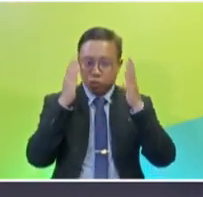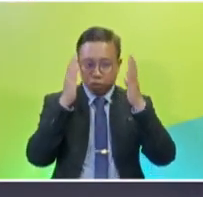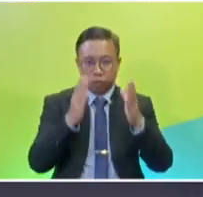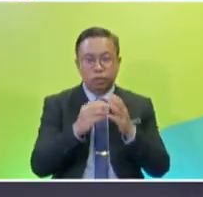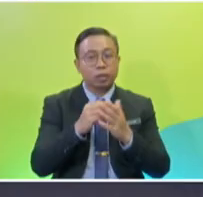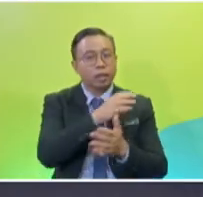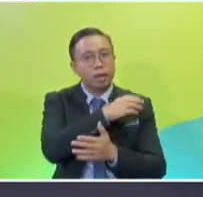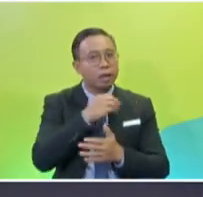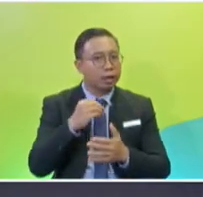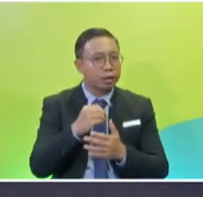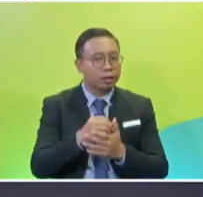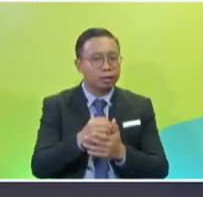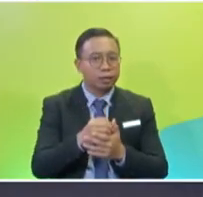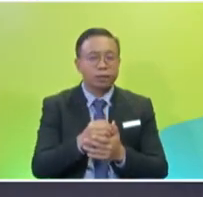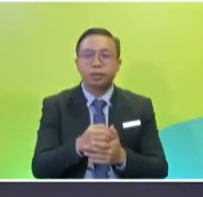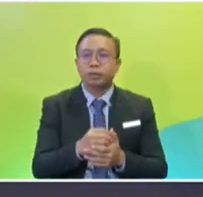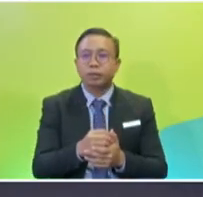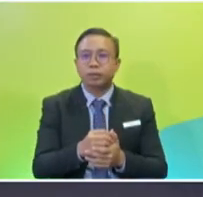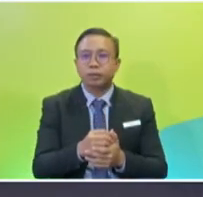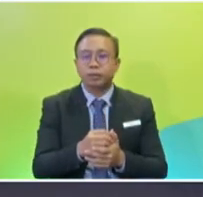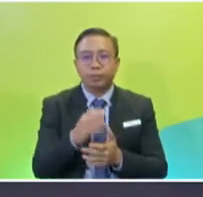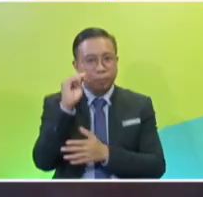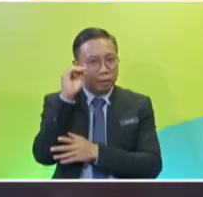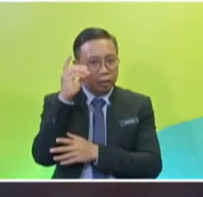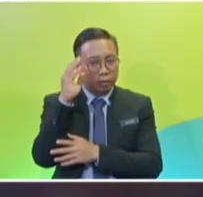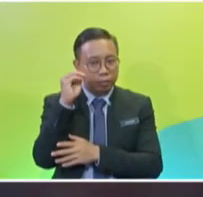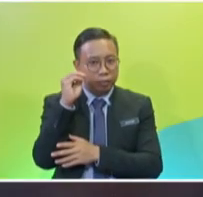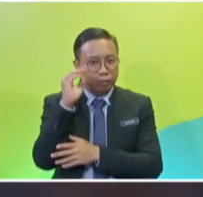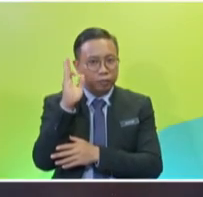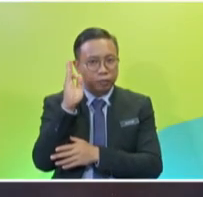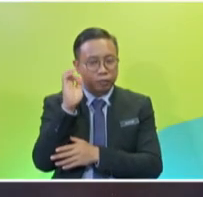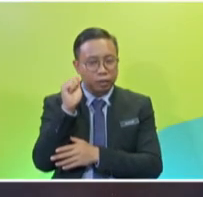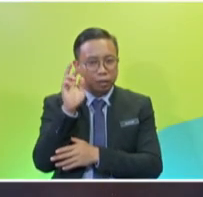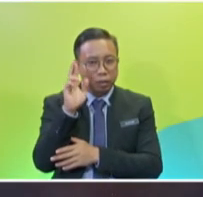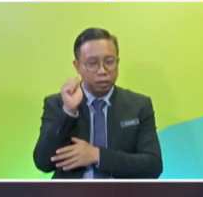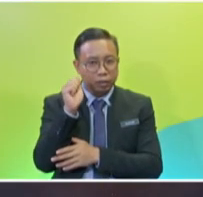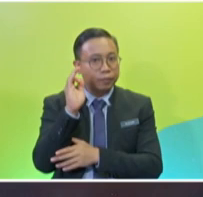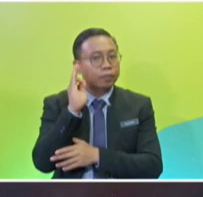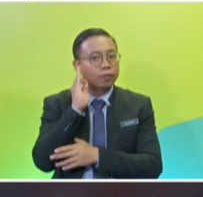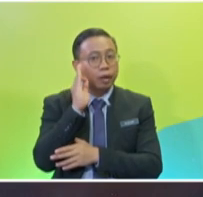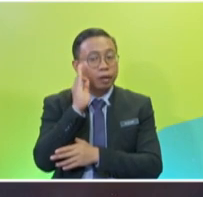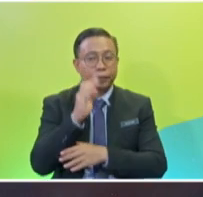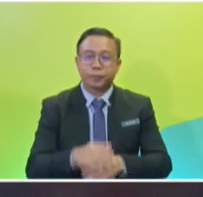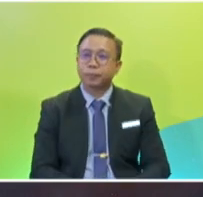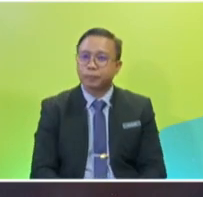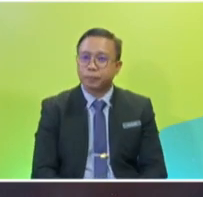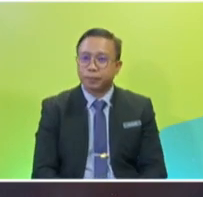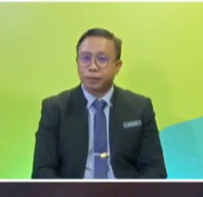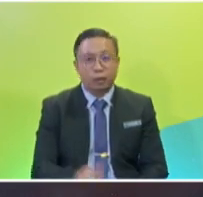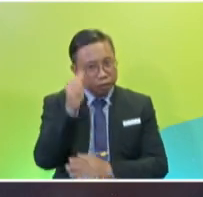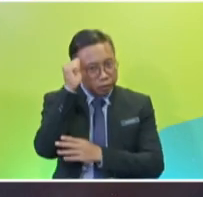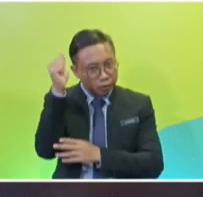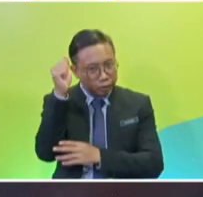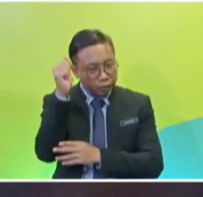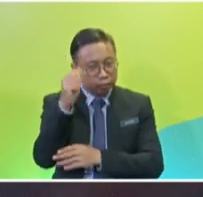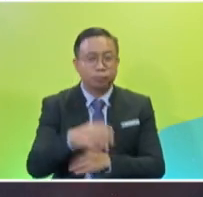in the studio who is none other than Madam Farah Liza. Hi, Assalamualaikum teacher, how are you? Assalamualaikum Shafika, I'm